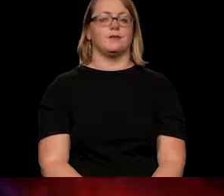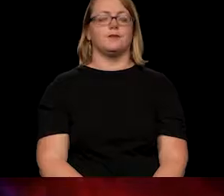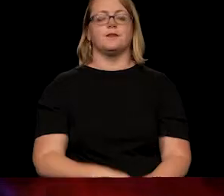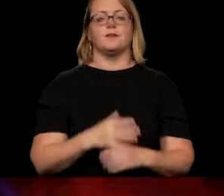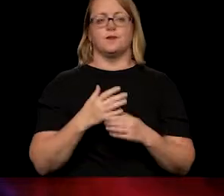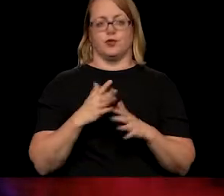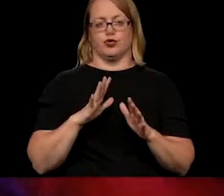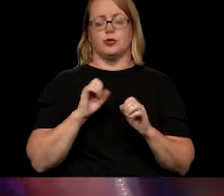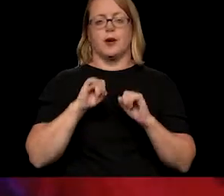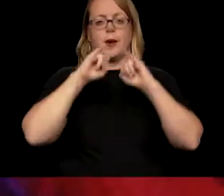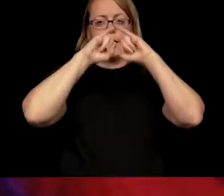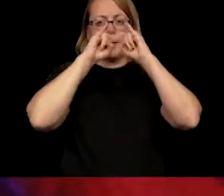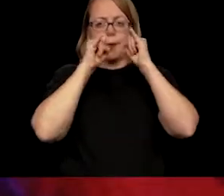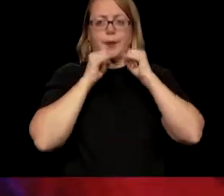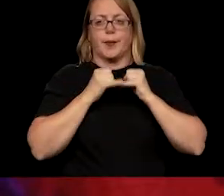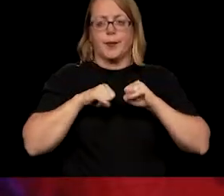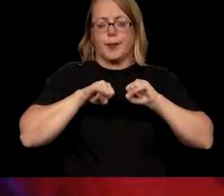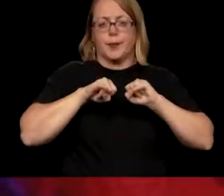outline just to make it 3D.